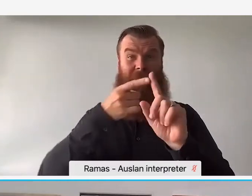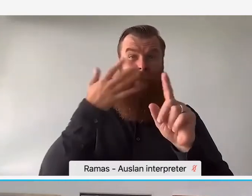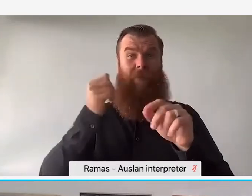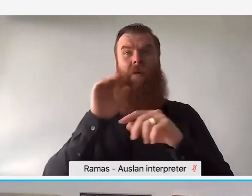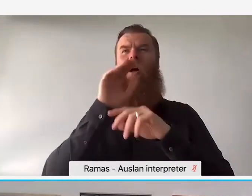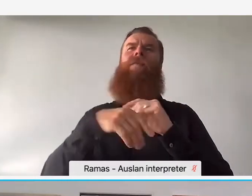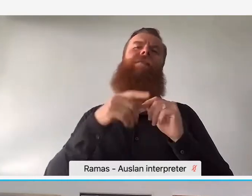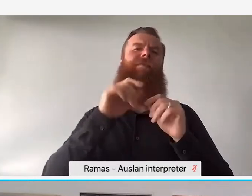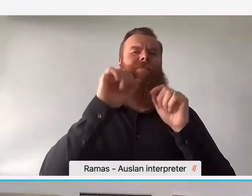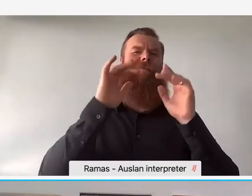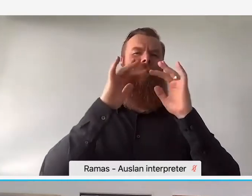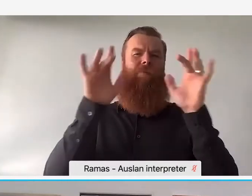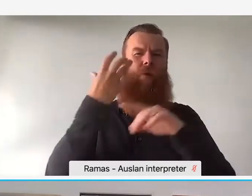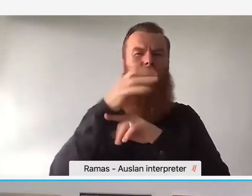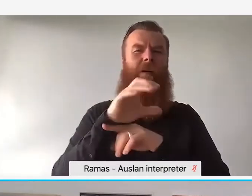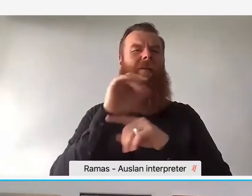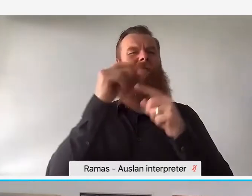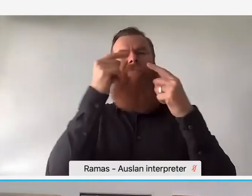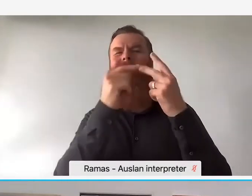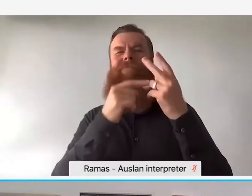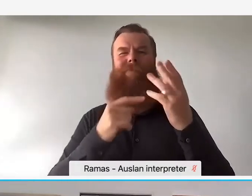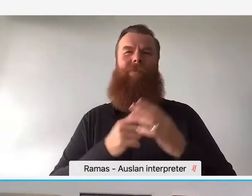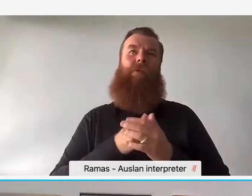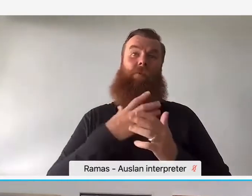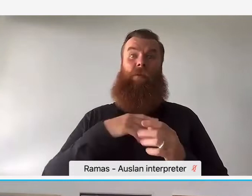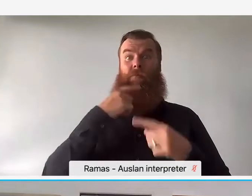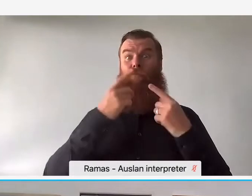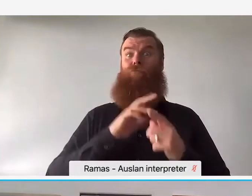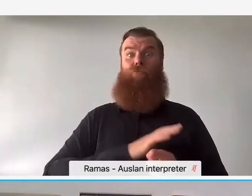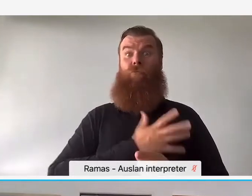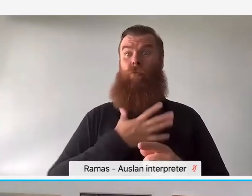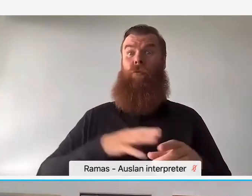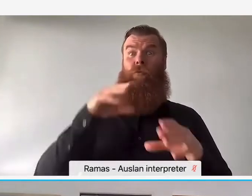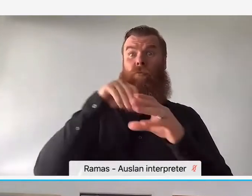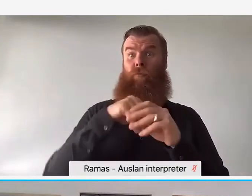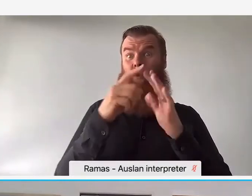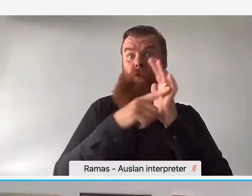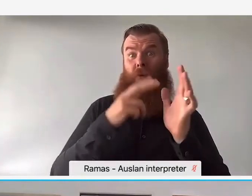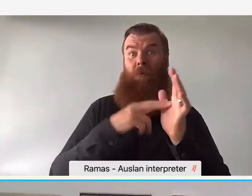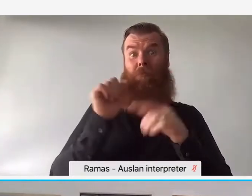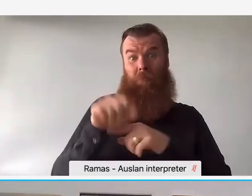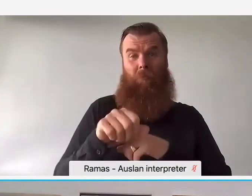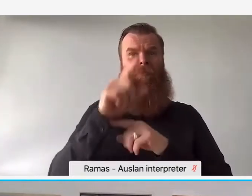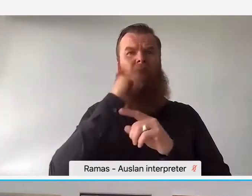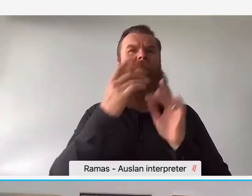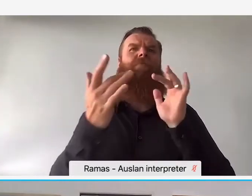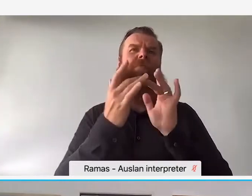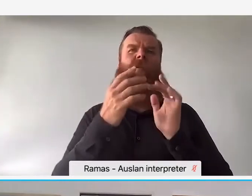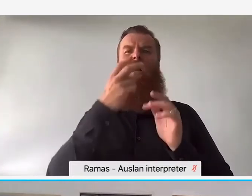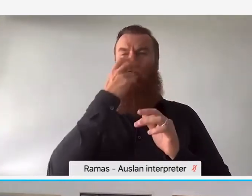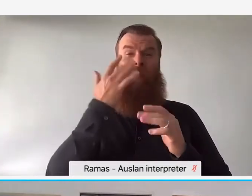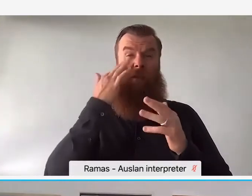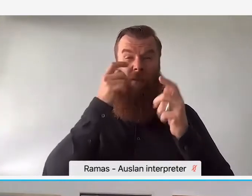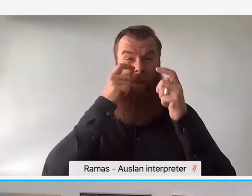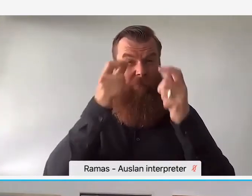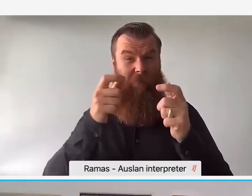want to say that you're interested in attending, you can contact the Aged Care Workforce Reform email that will be provided